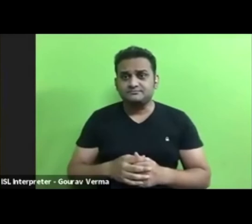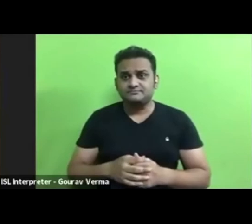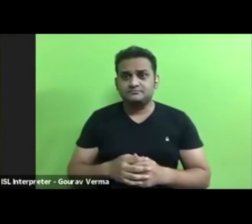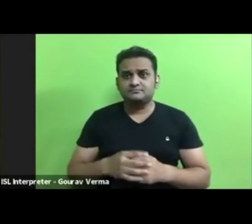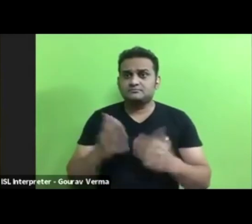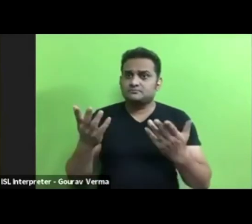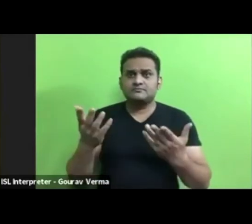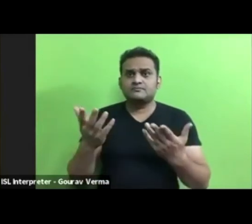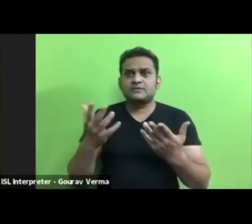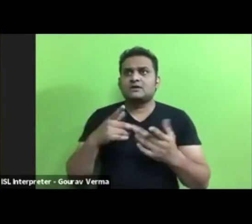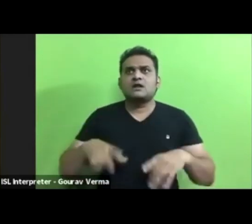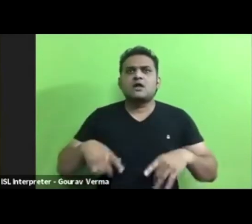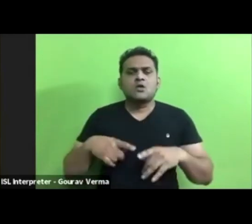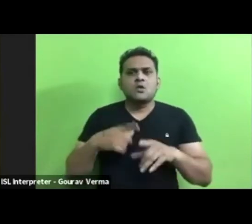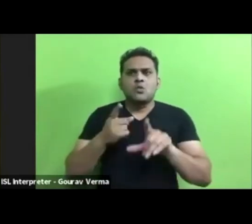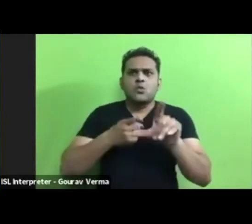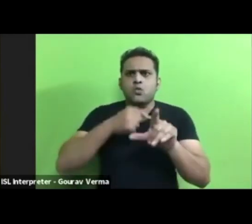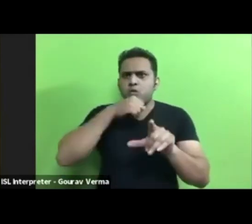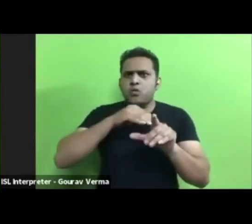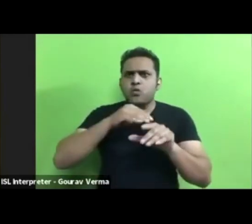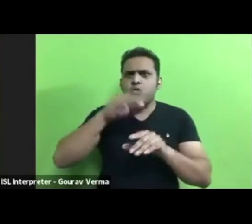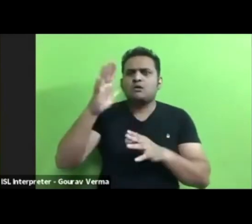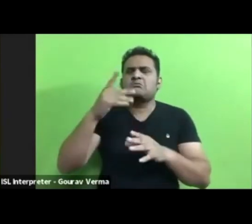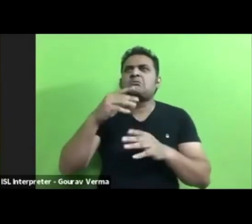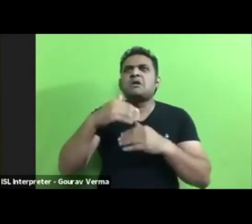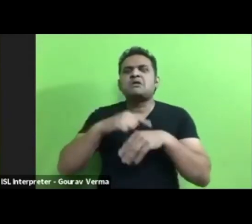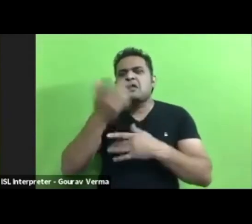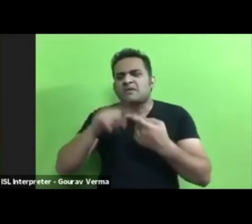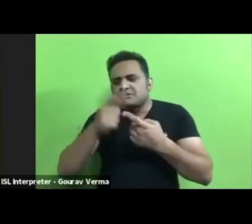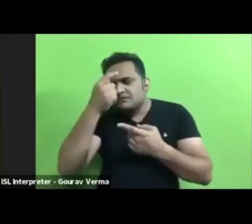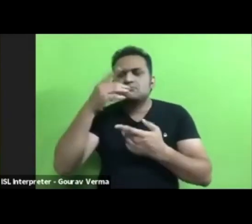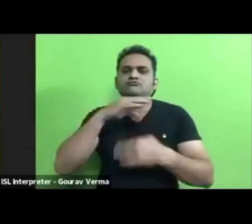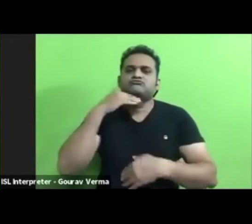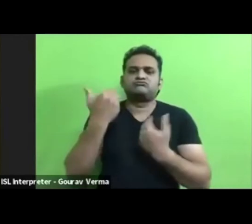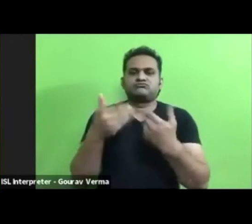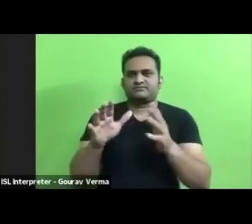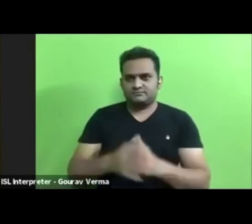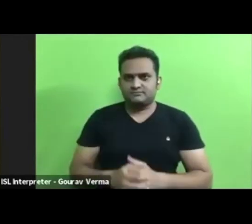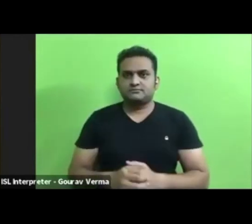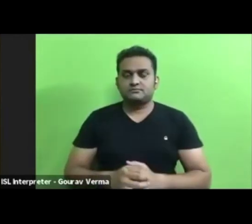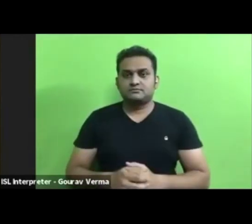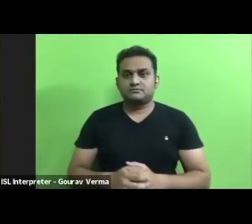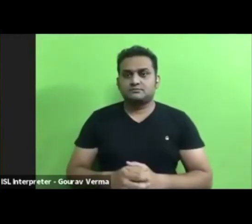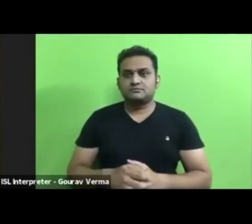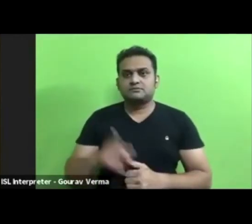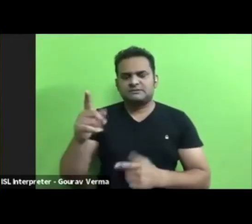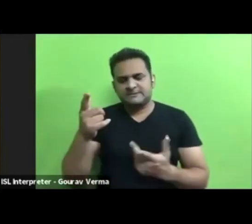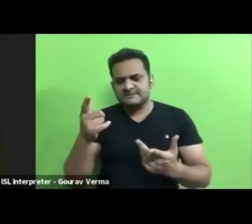live longer. A tragedy befell on him and he died. He committed